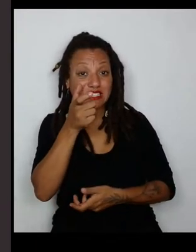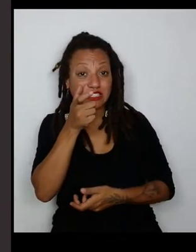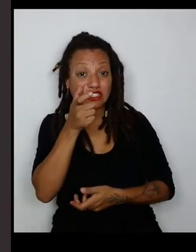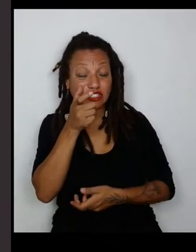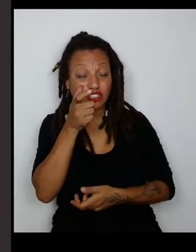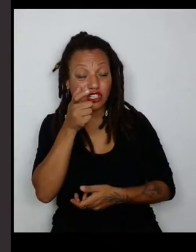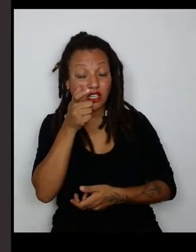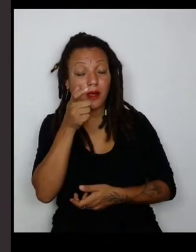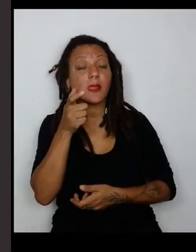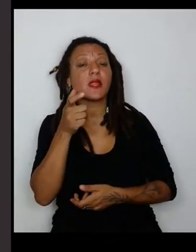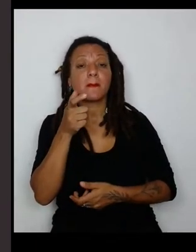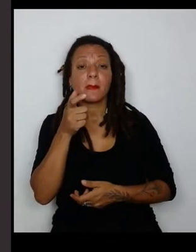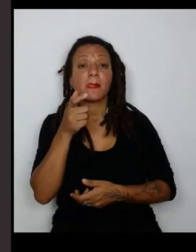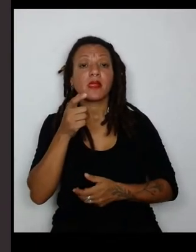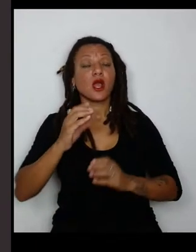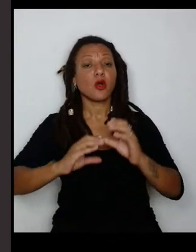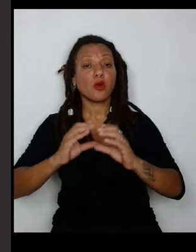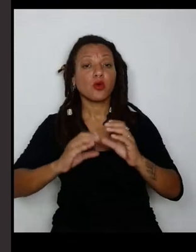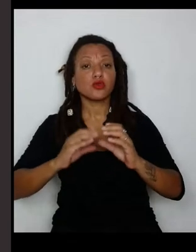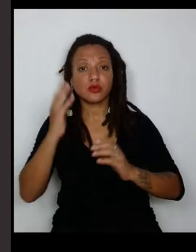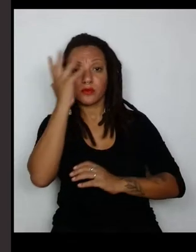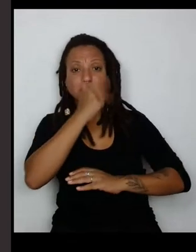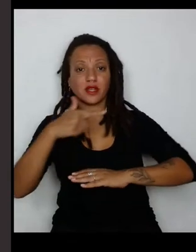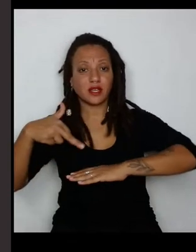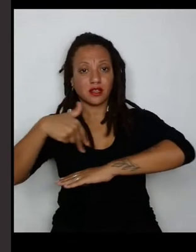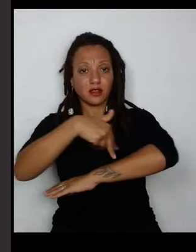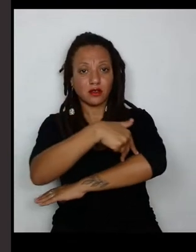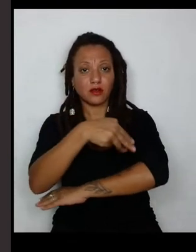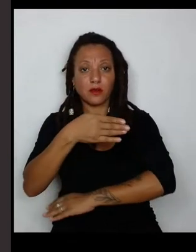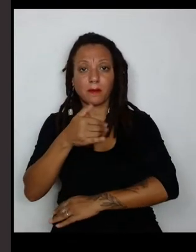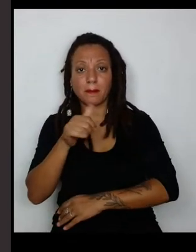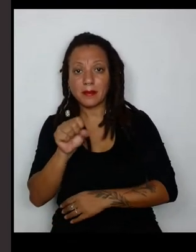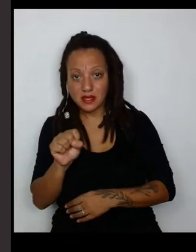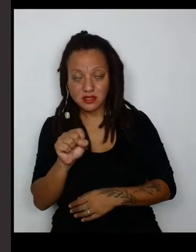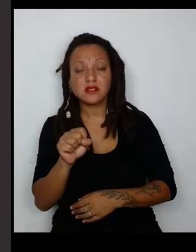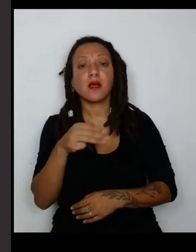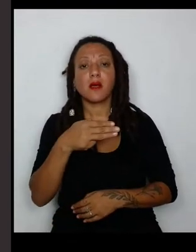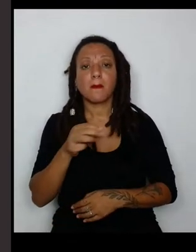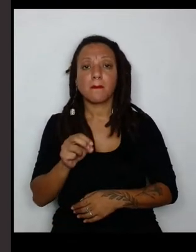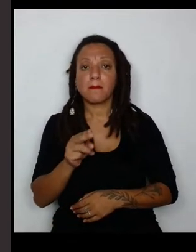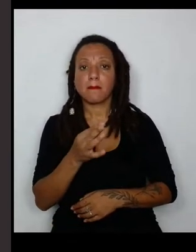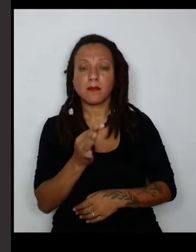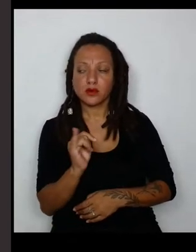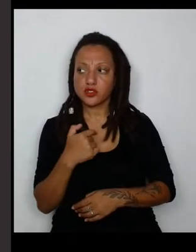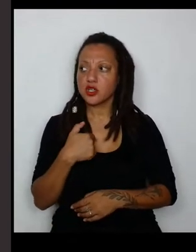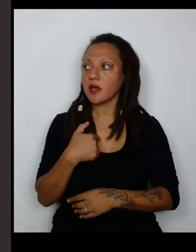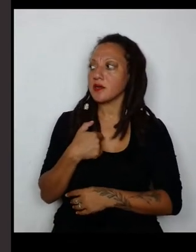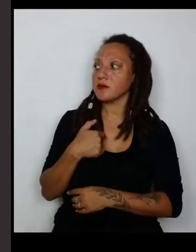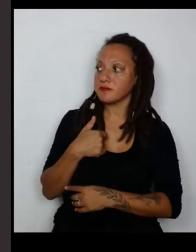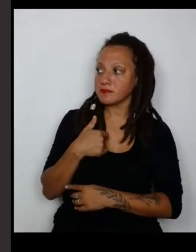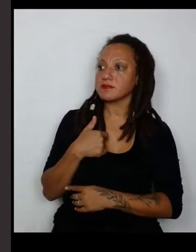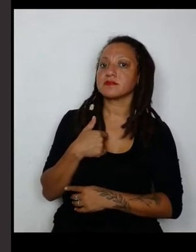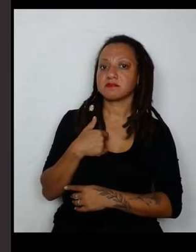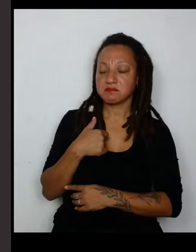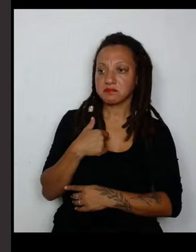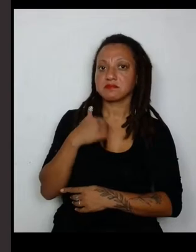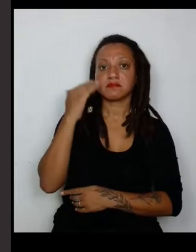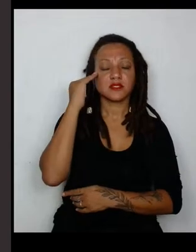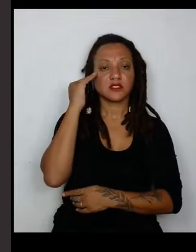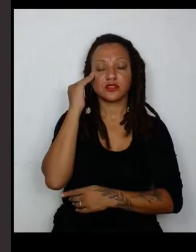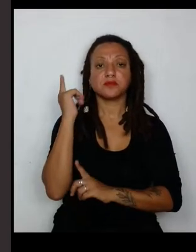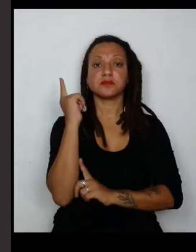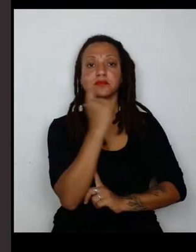entertainment and retreated to my beer i showed here the ticket for the uh for the miss waikiki miss